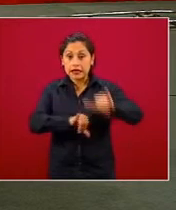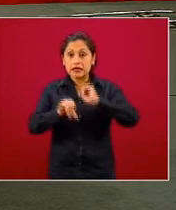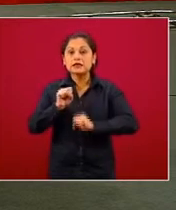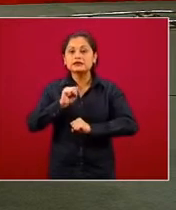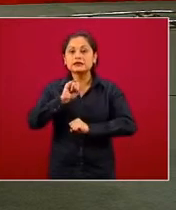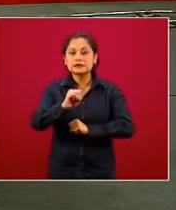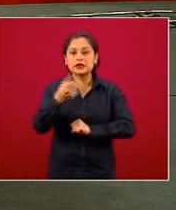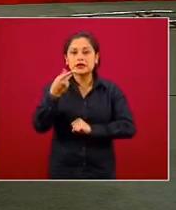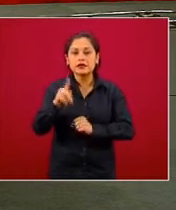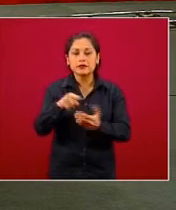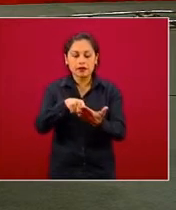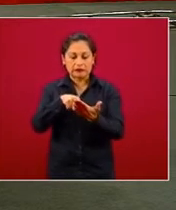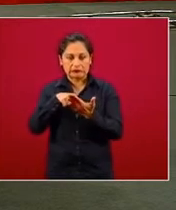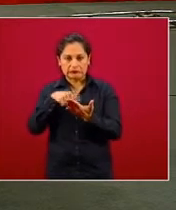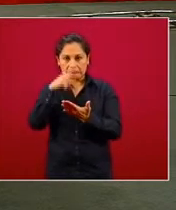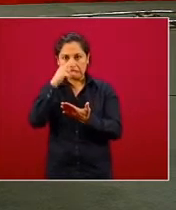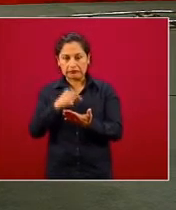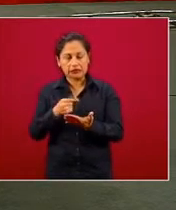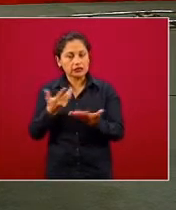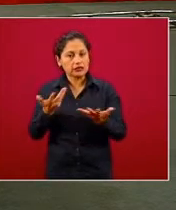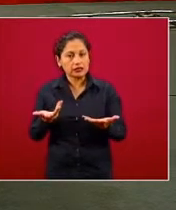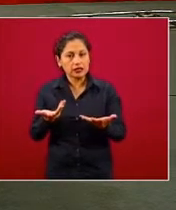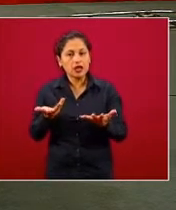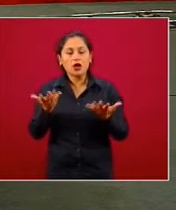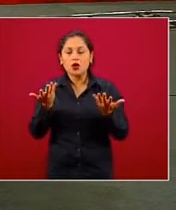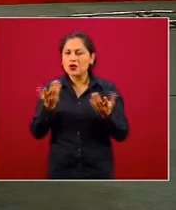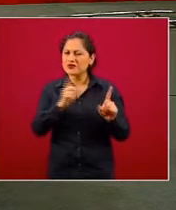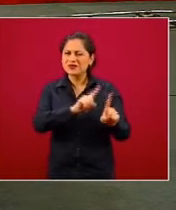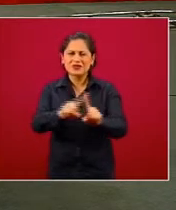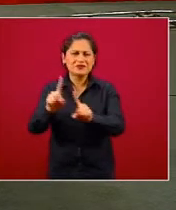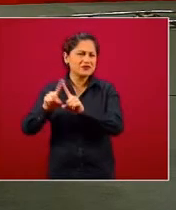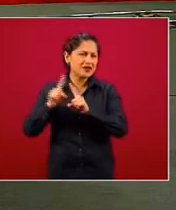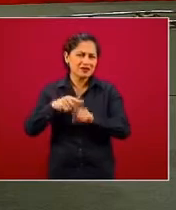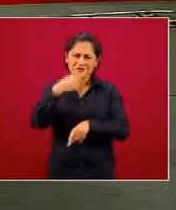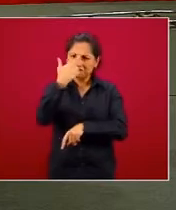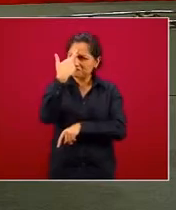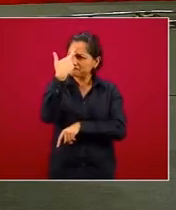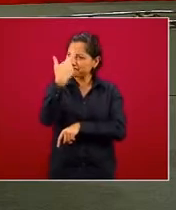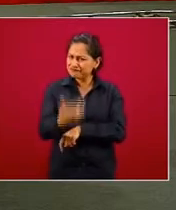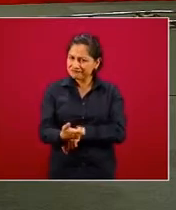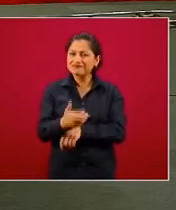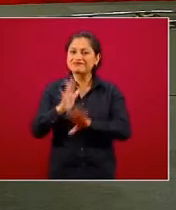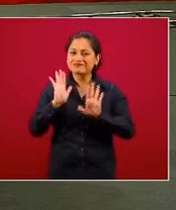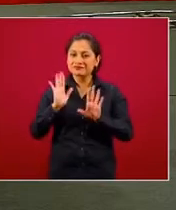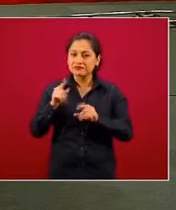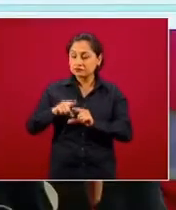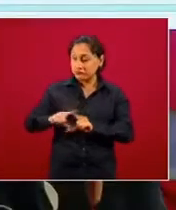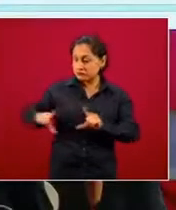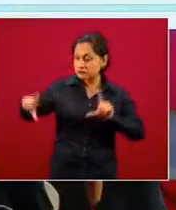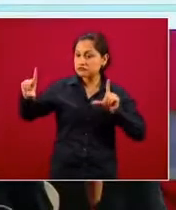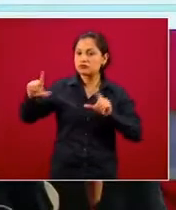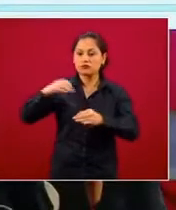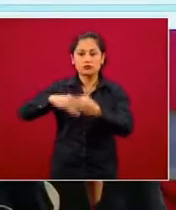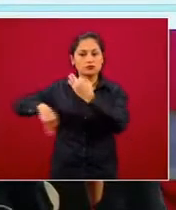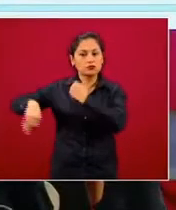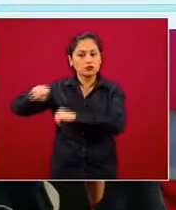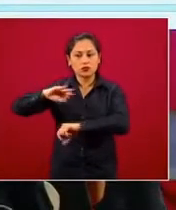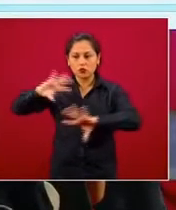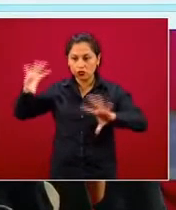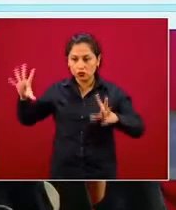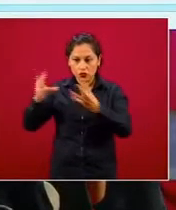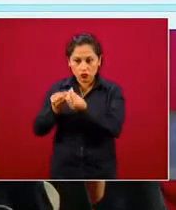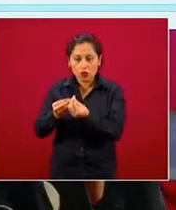reasons. There is a massive, the majority, they're all registered as pneumonia in INEGI's